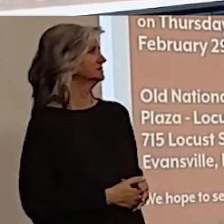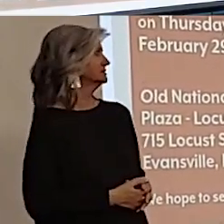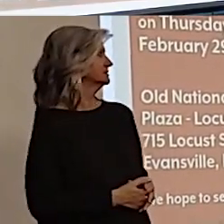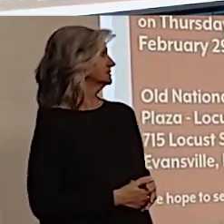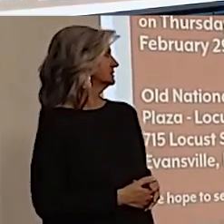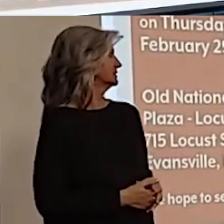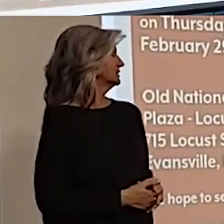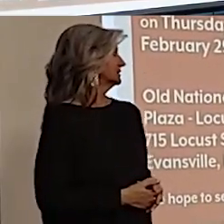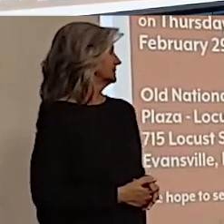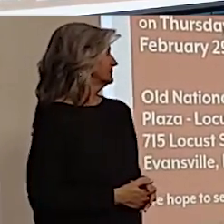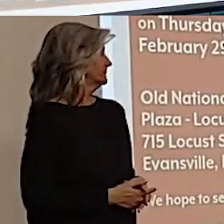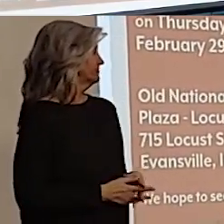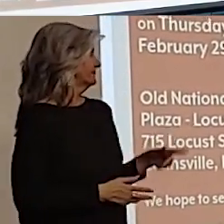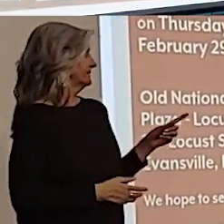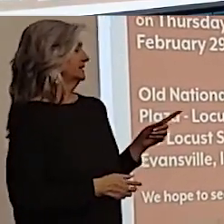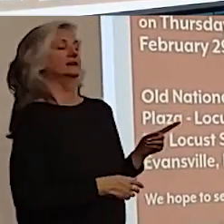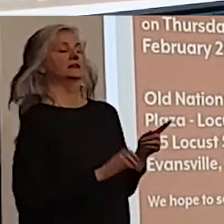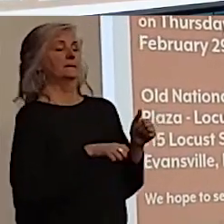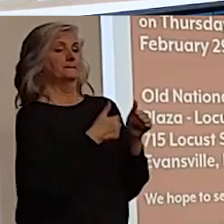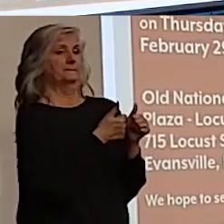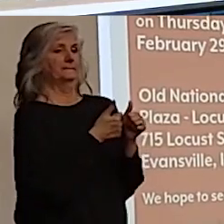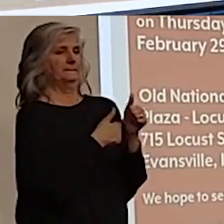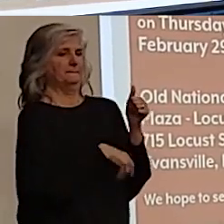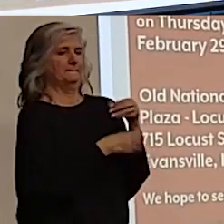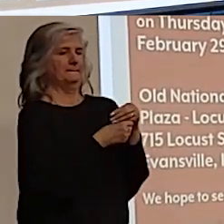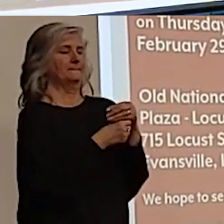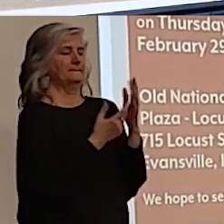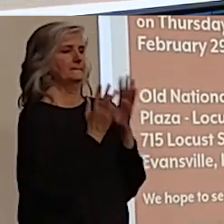Yeah, I would just add to that that